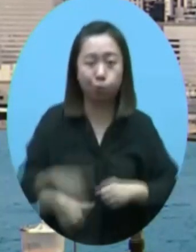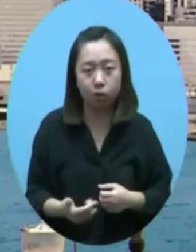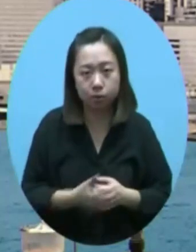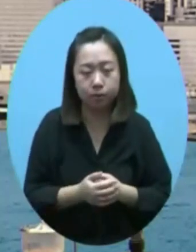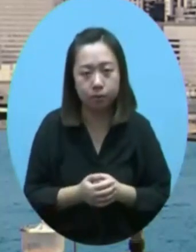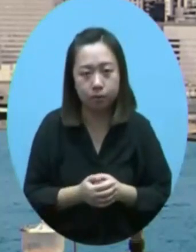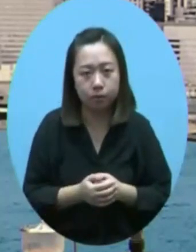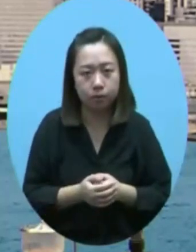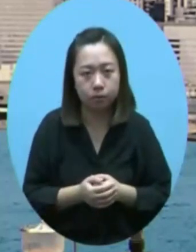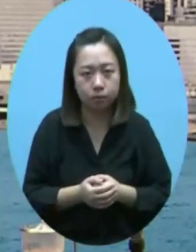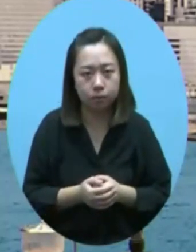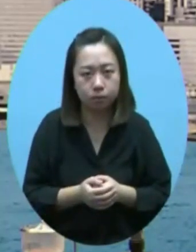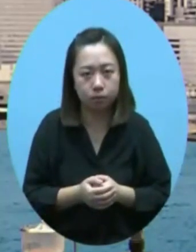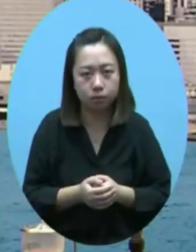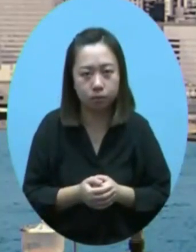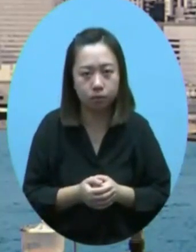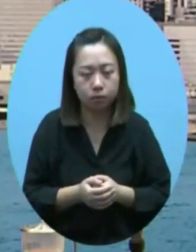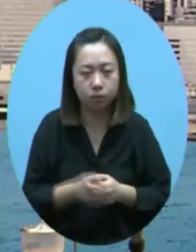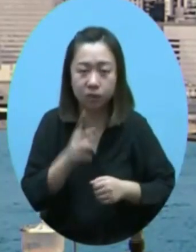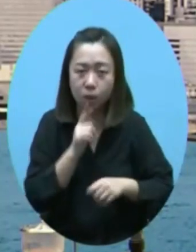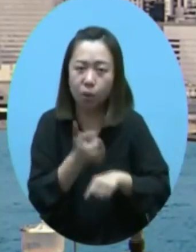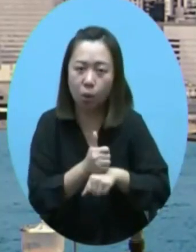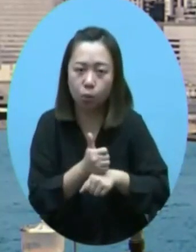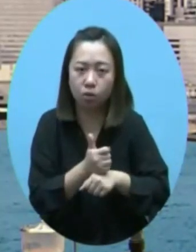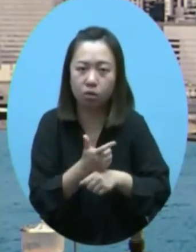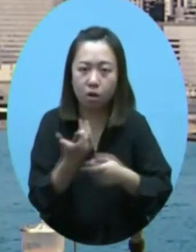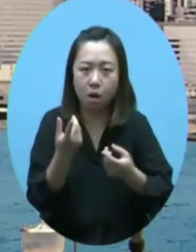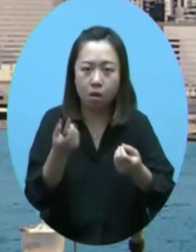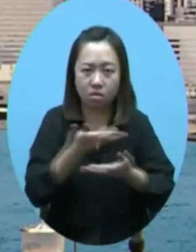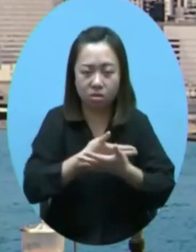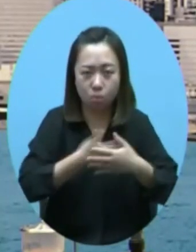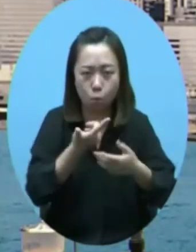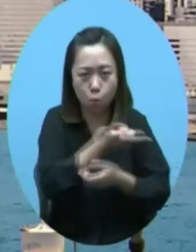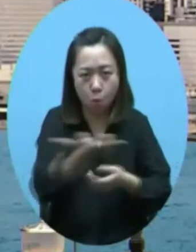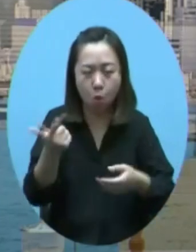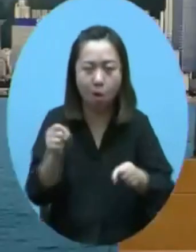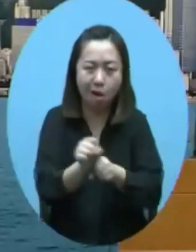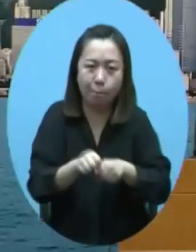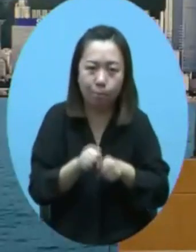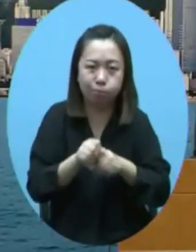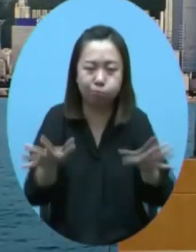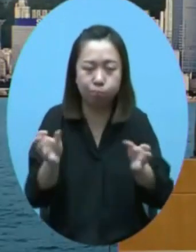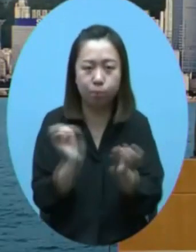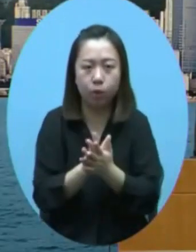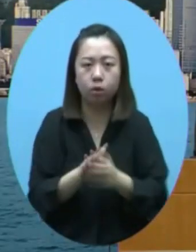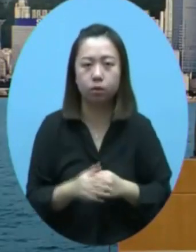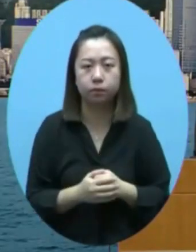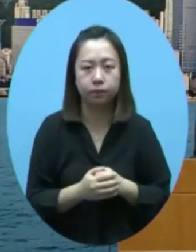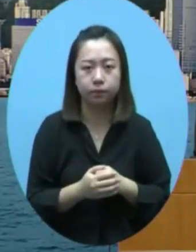possibility of a big community outbreak. I would like to clarify my question. The elderly home I'm talking